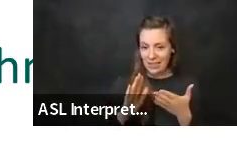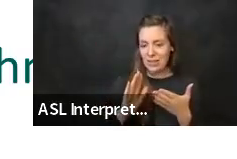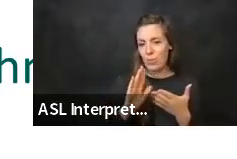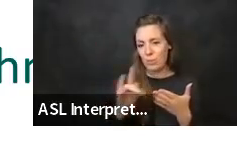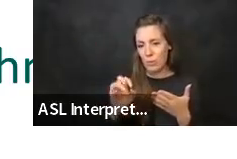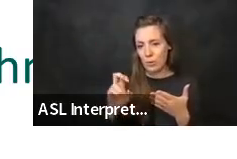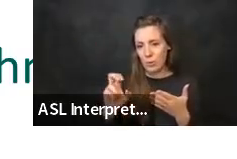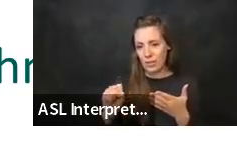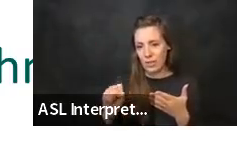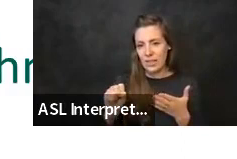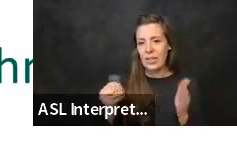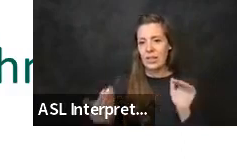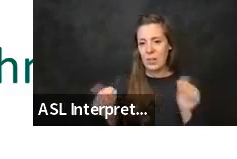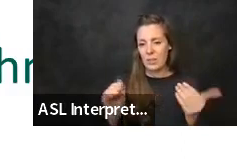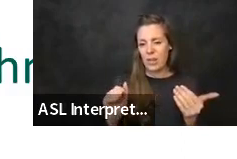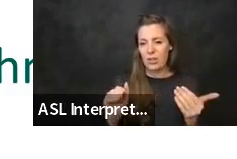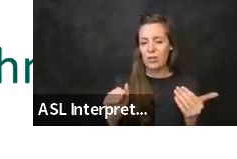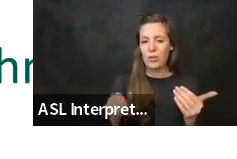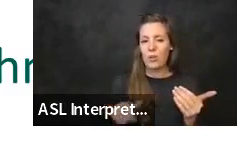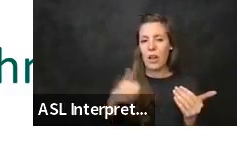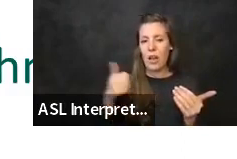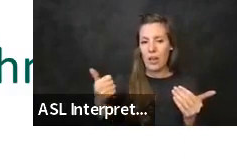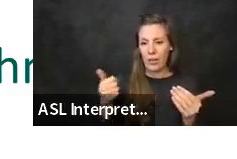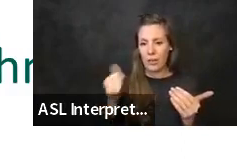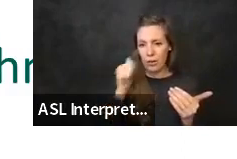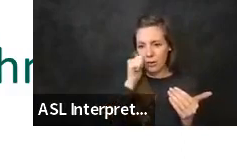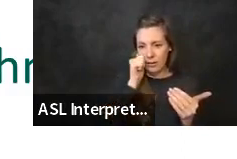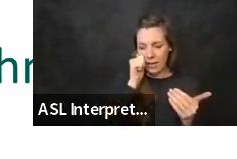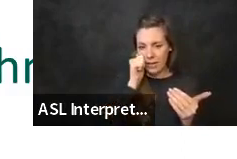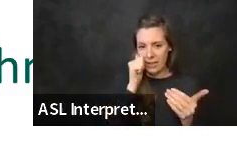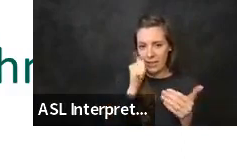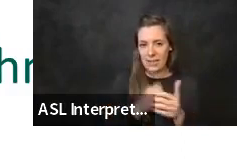just about 24% boosted as